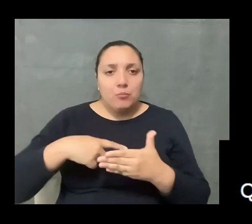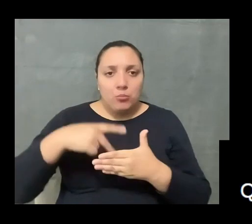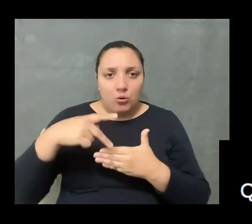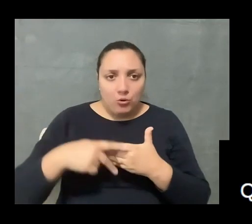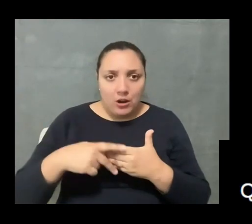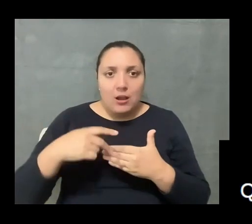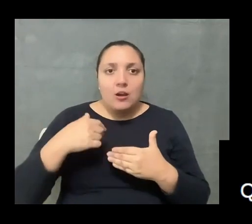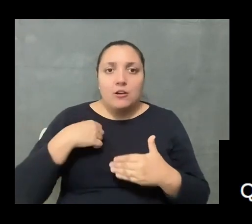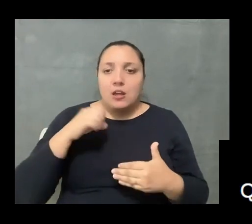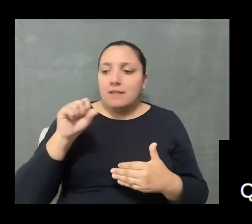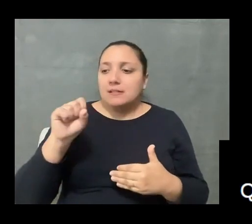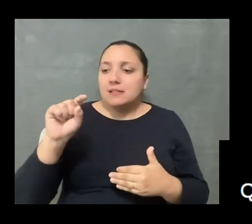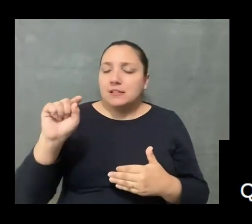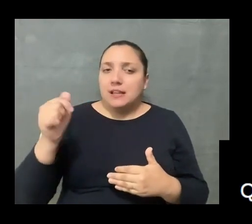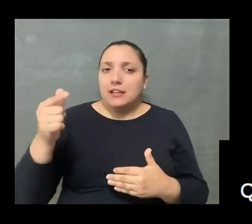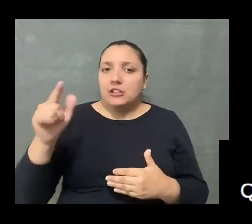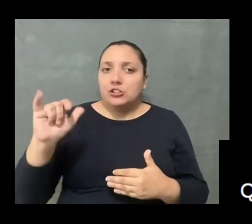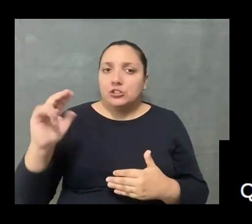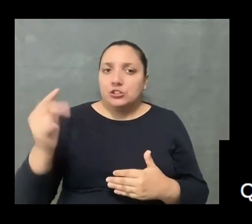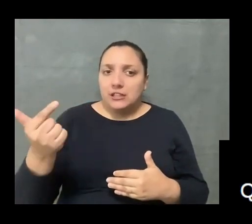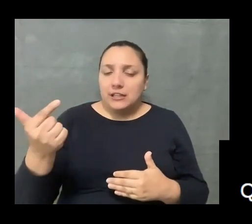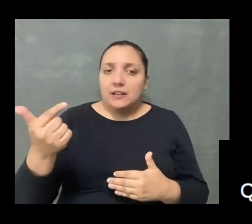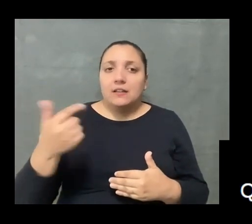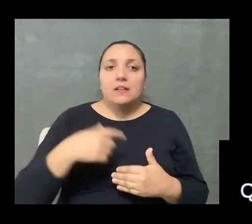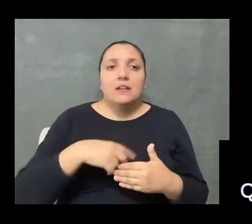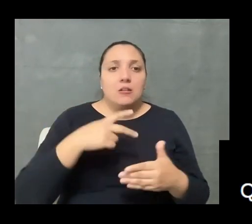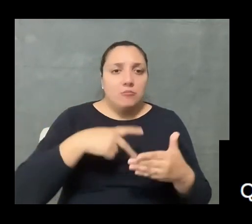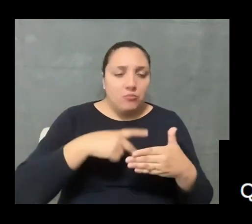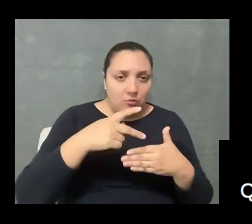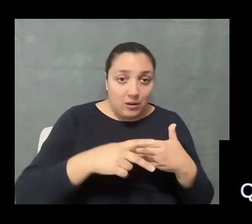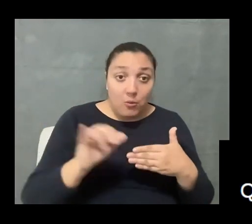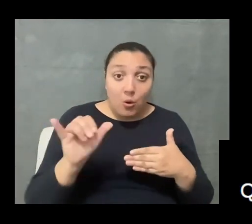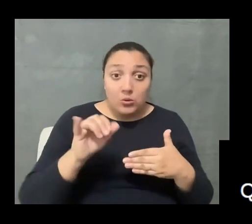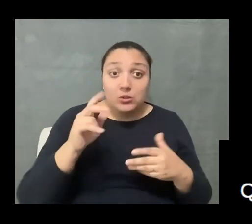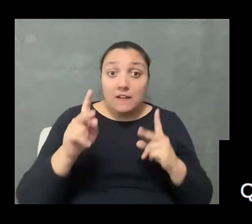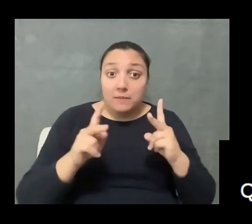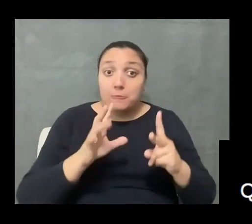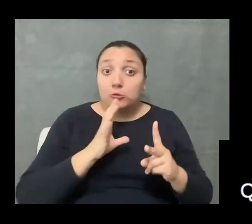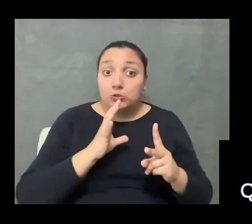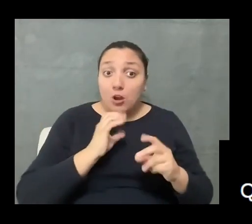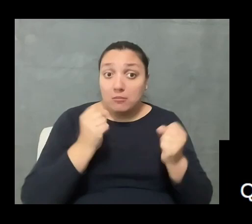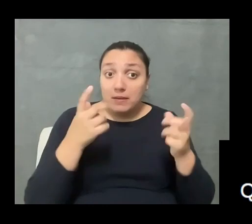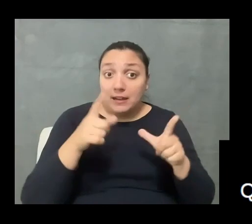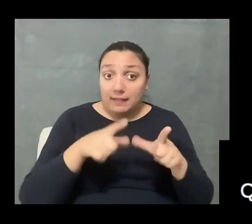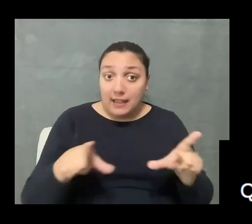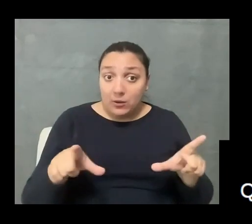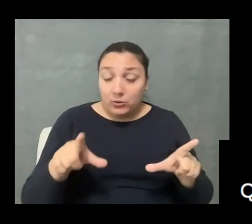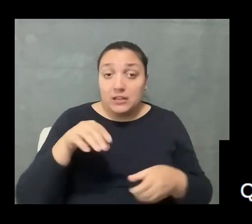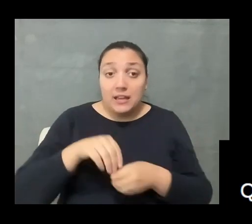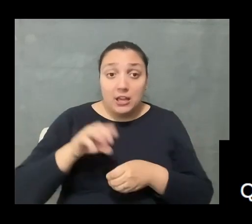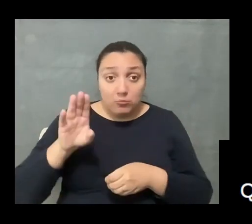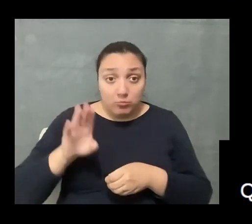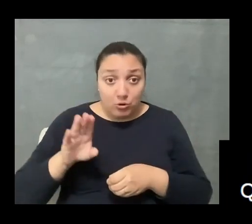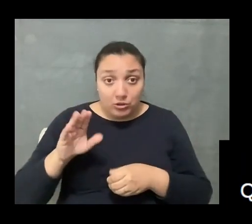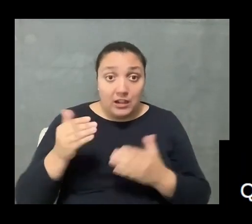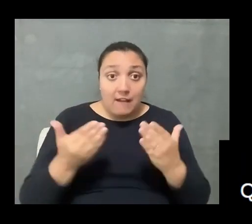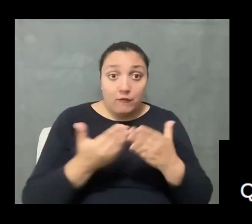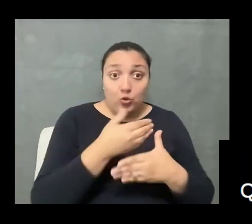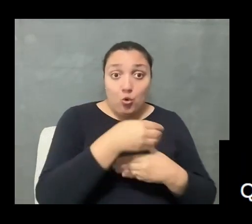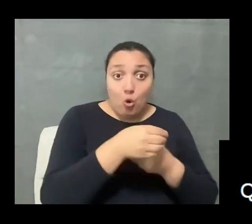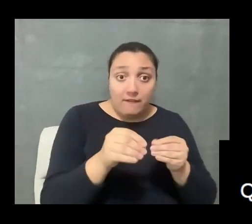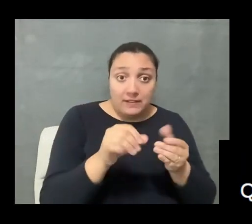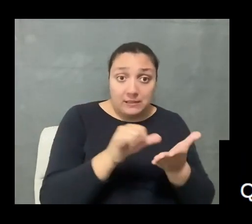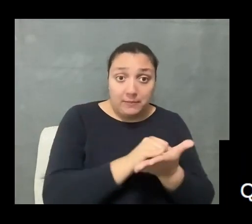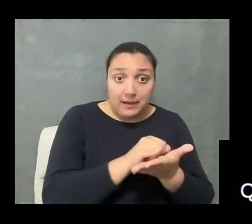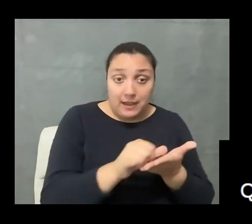training, have people that speak multiple languages in our call centers with our headquarters in Brooklyn, new office that we're opening in Manhattan as